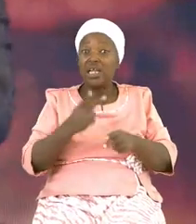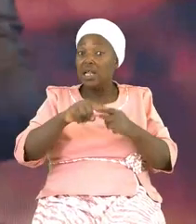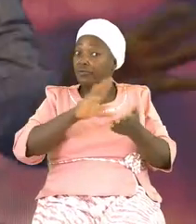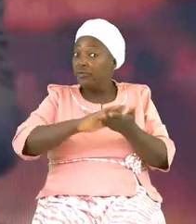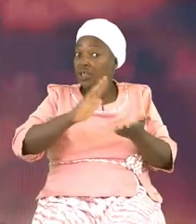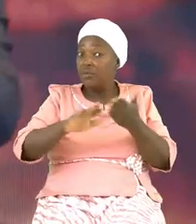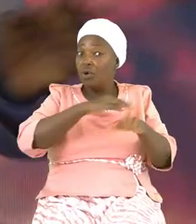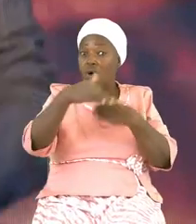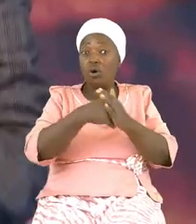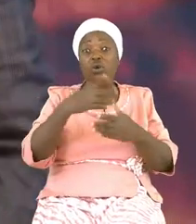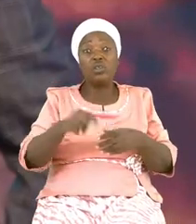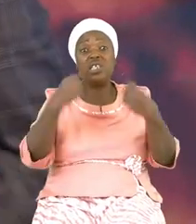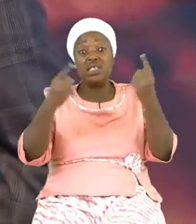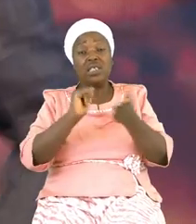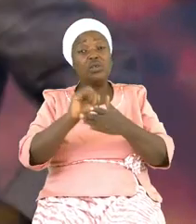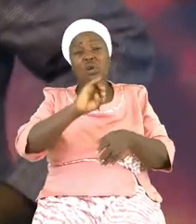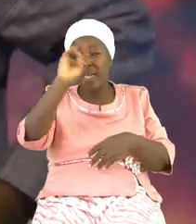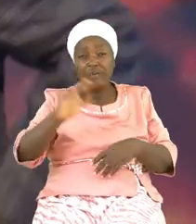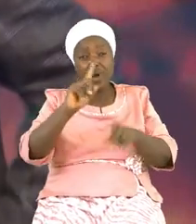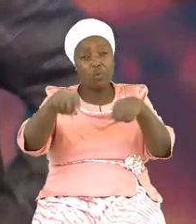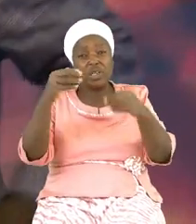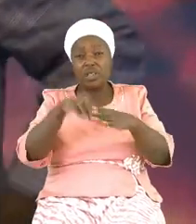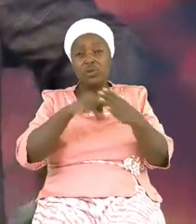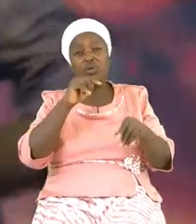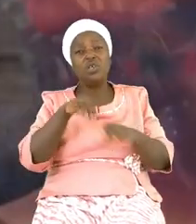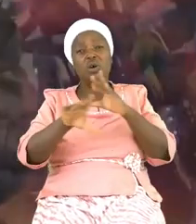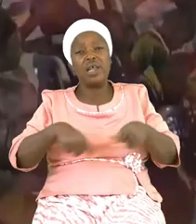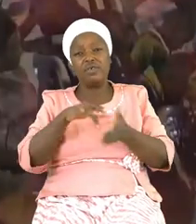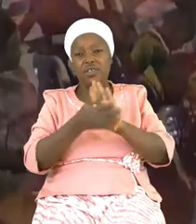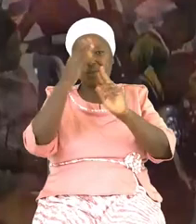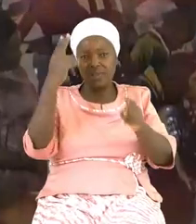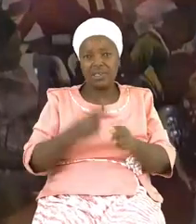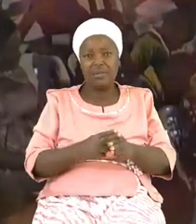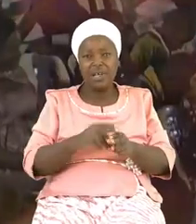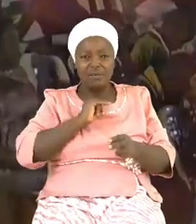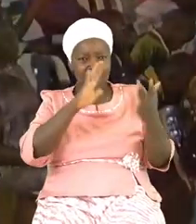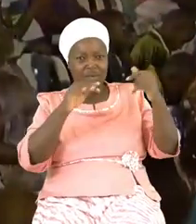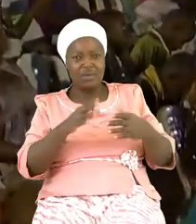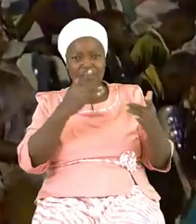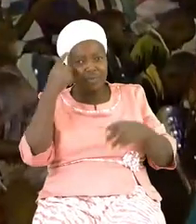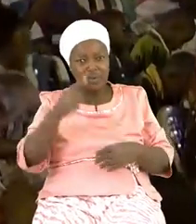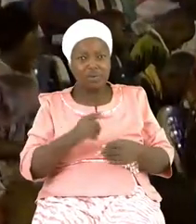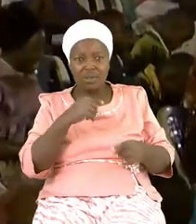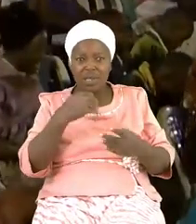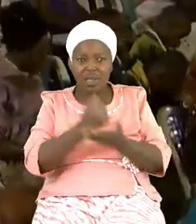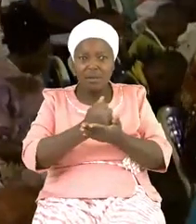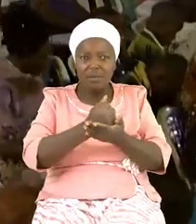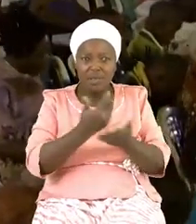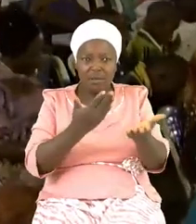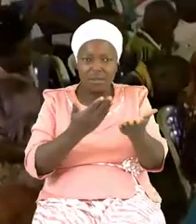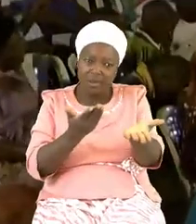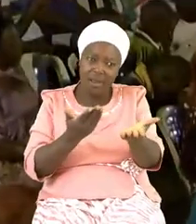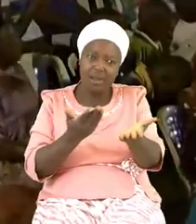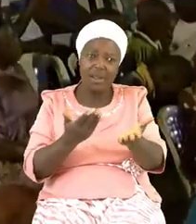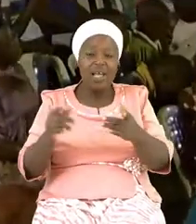the sins you ever committed in your life. Amen. I was waiting for a good amen. Amen. And then he